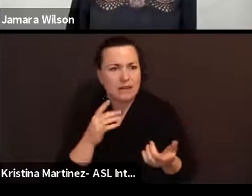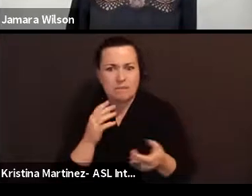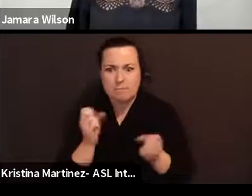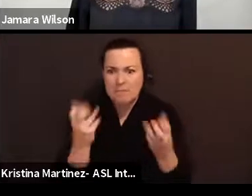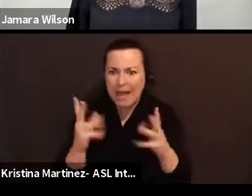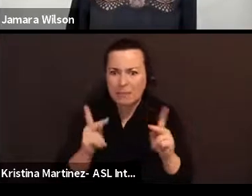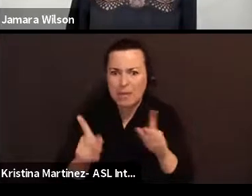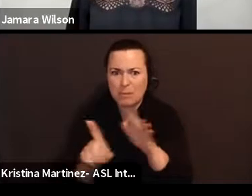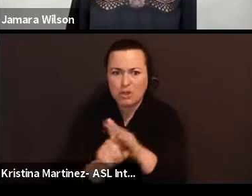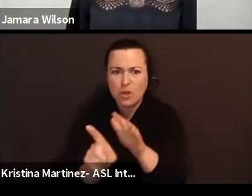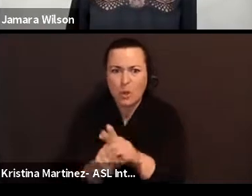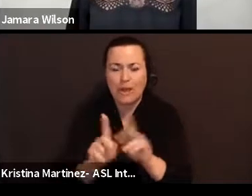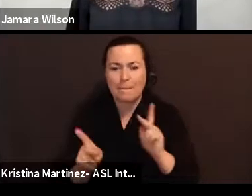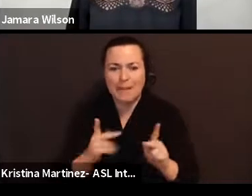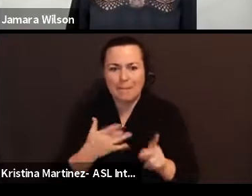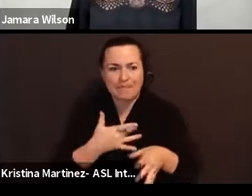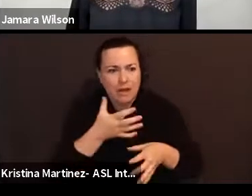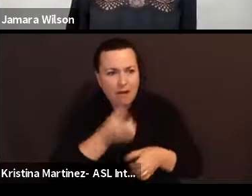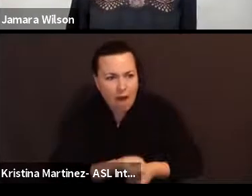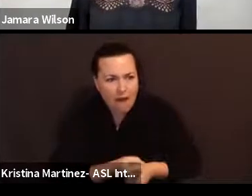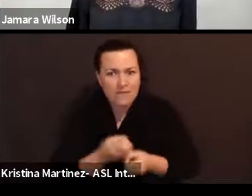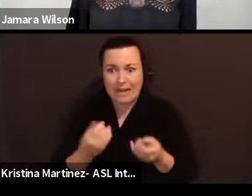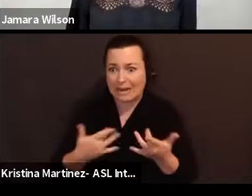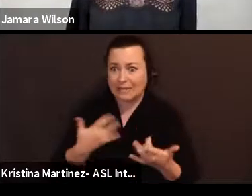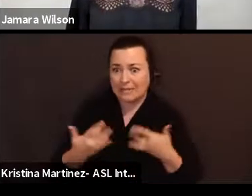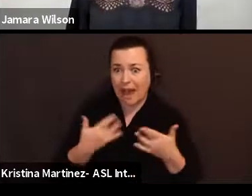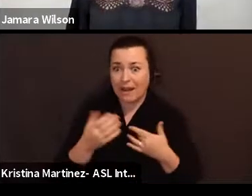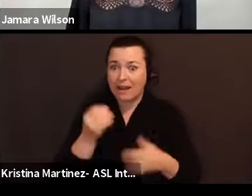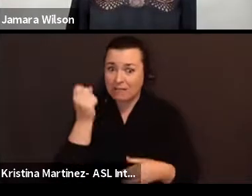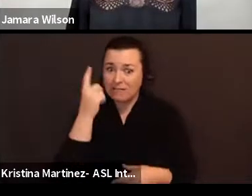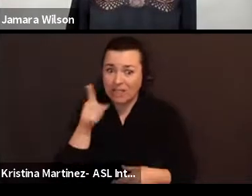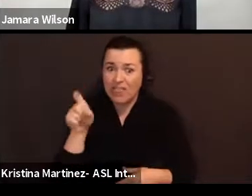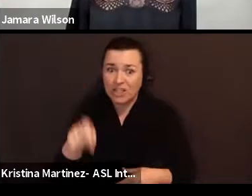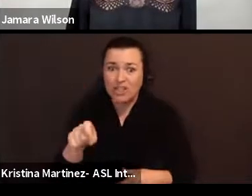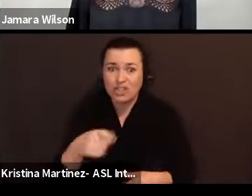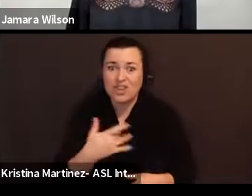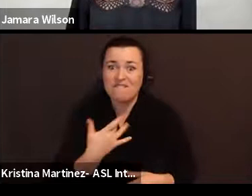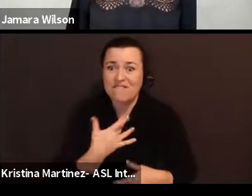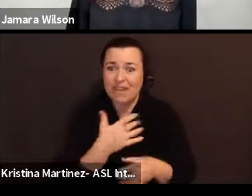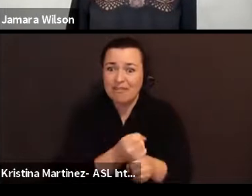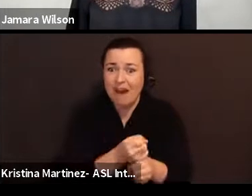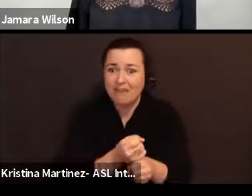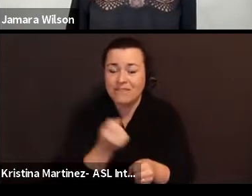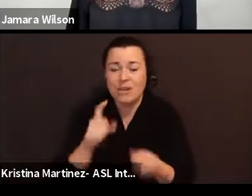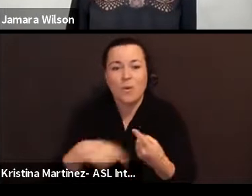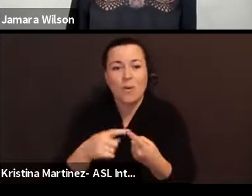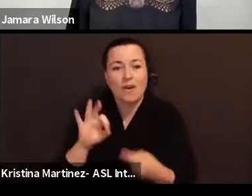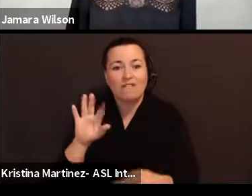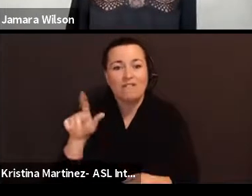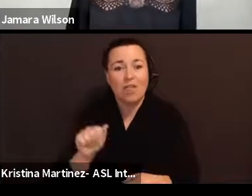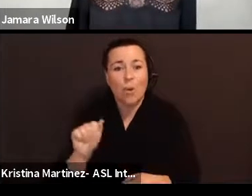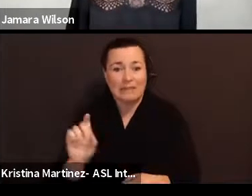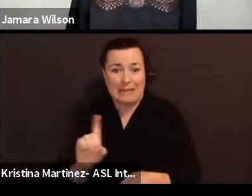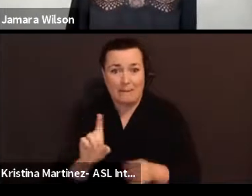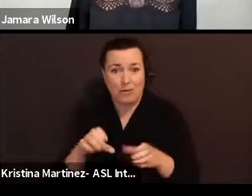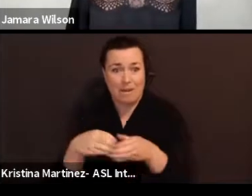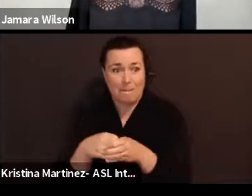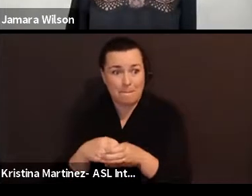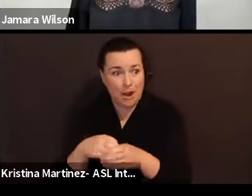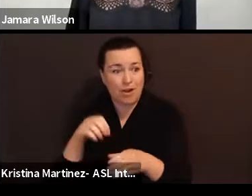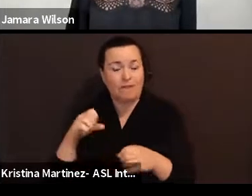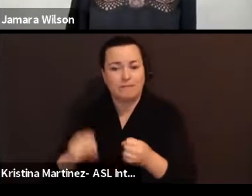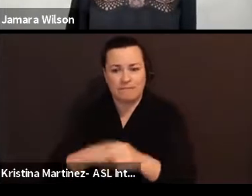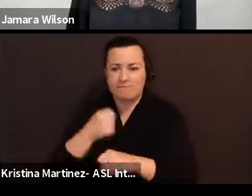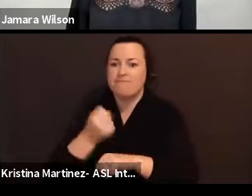confident. And you know what? They should feel confident, because when the Florida Democratic Party founded a full-time permanent voter